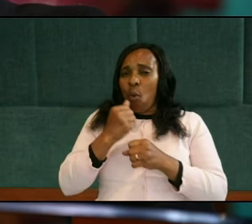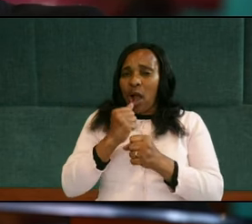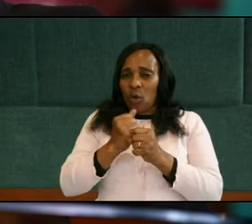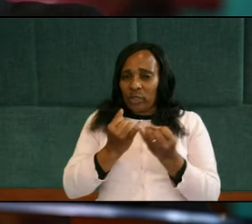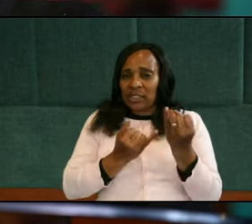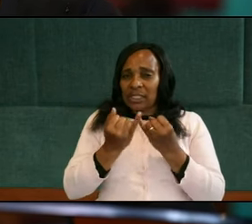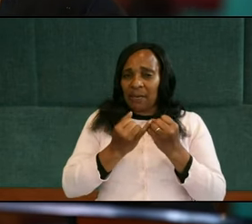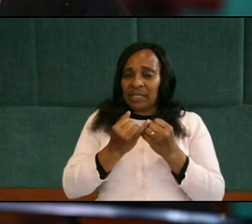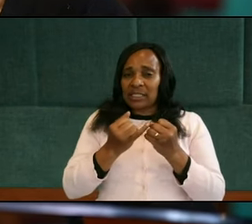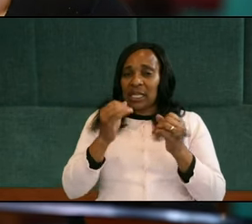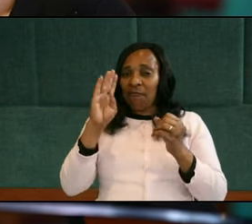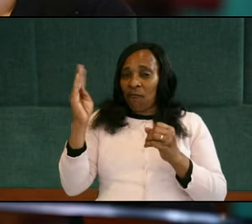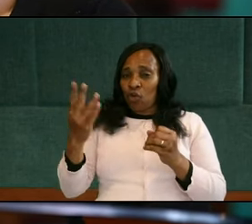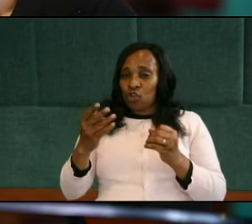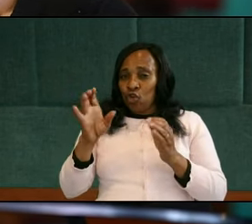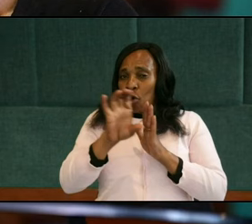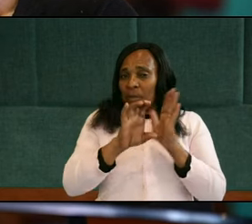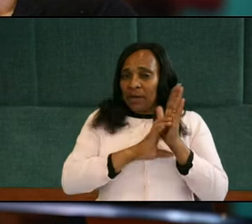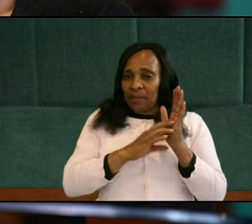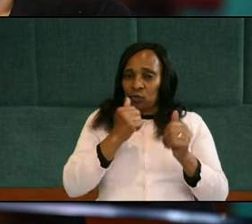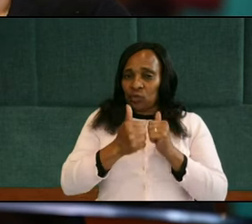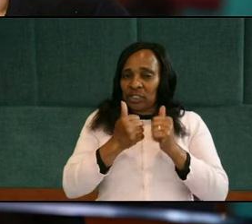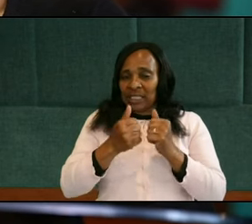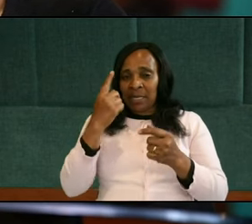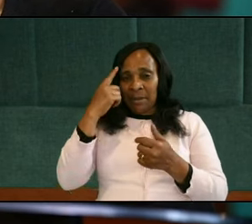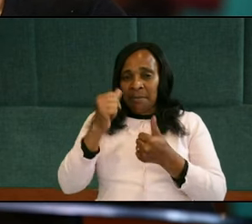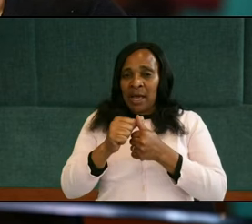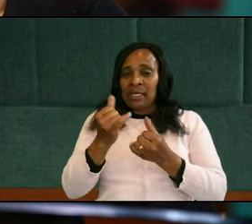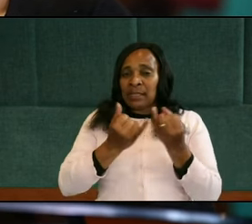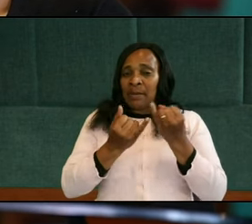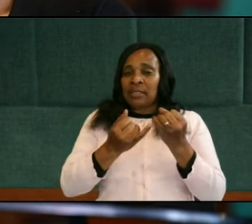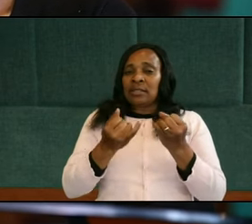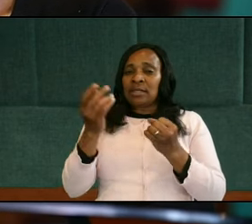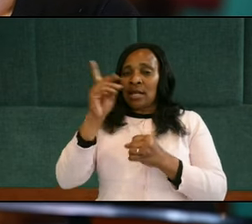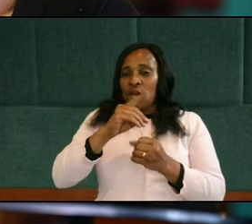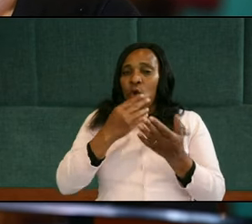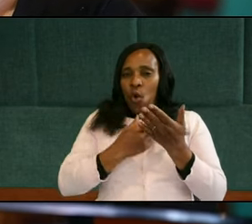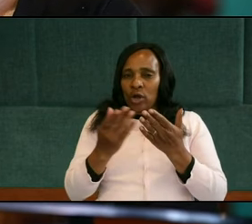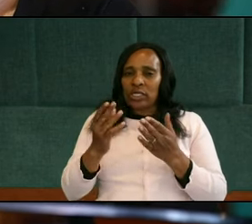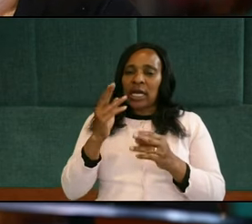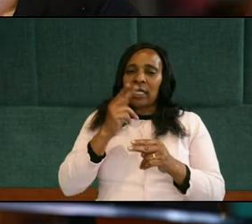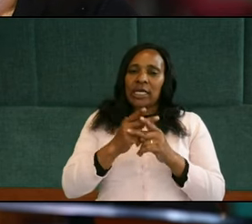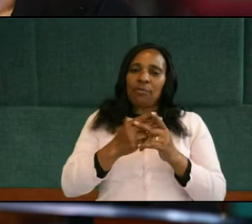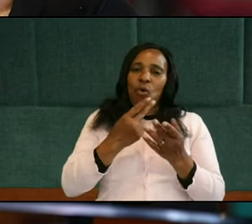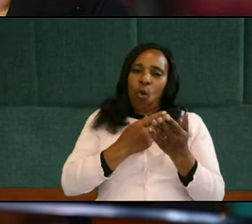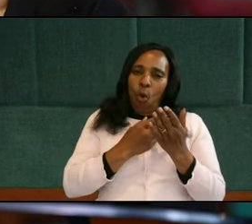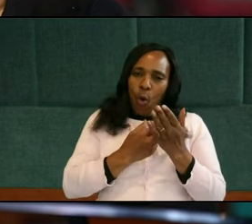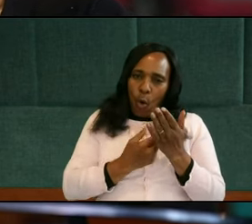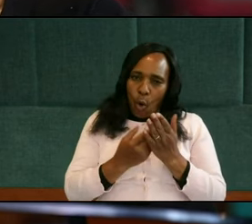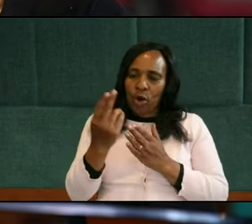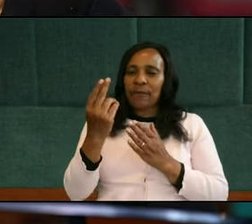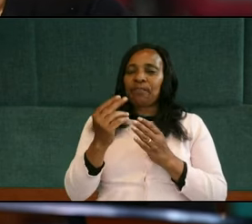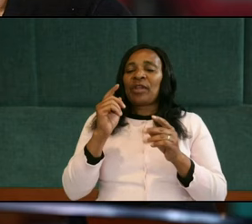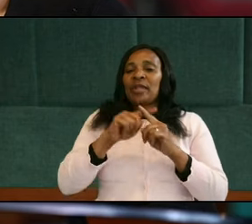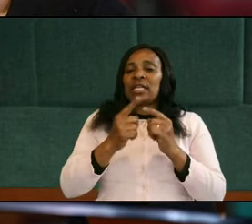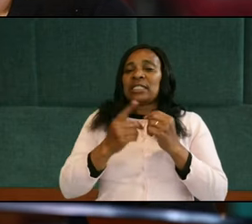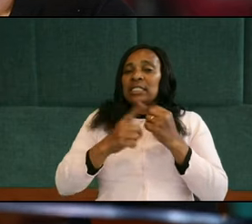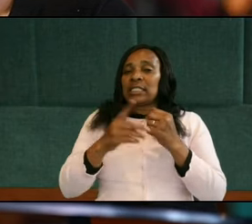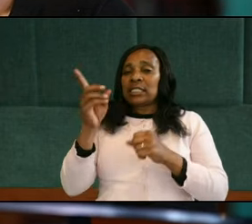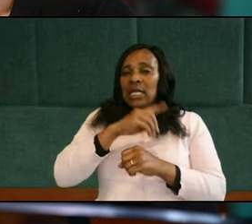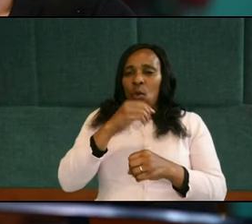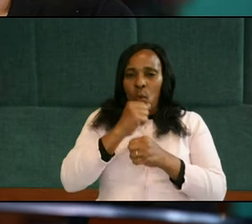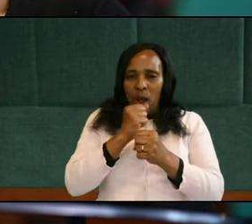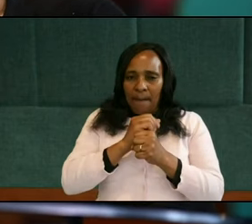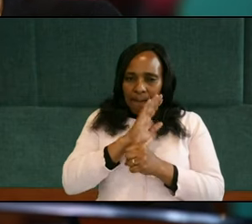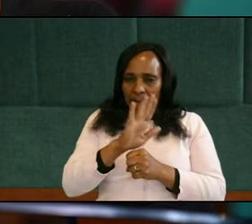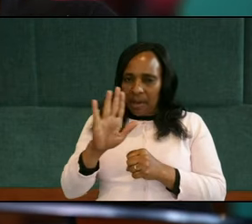commandment, which says, remember the Sabbath holy to keep it holy. 6 days you shall labor and do all